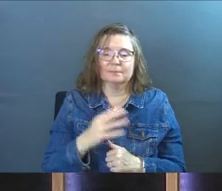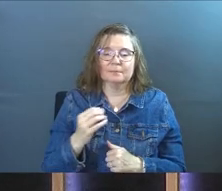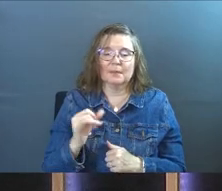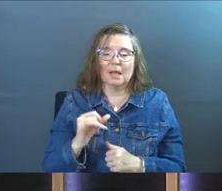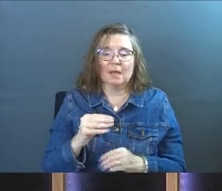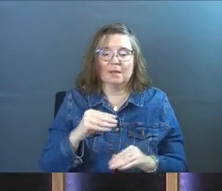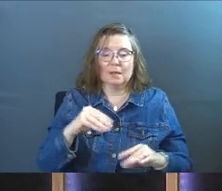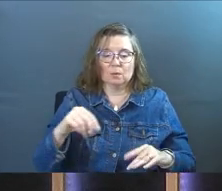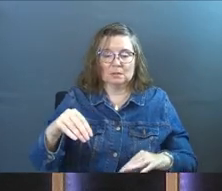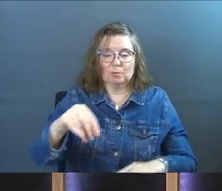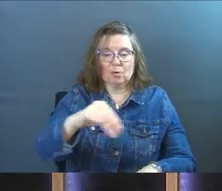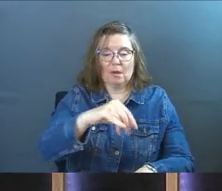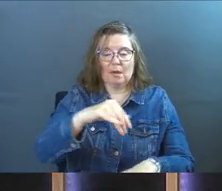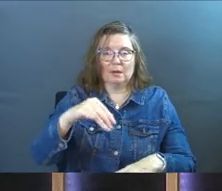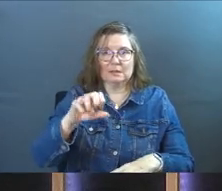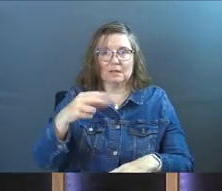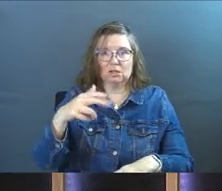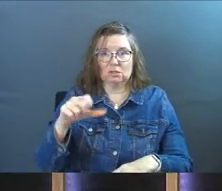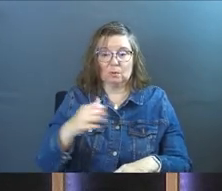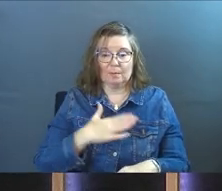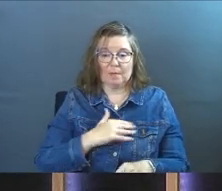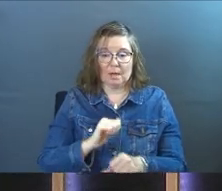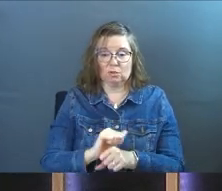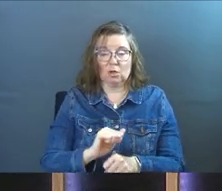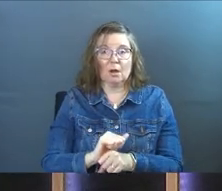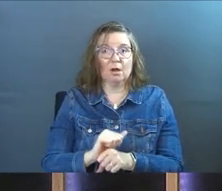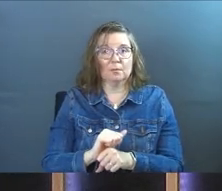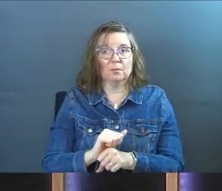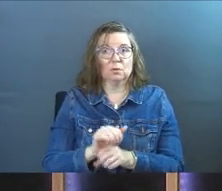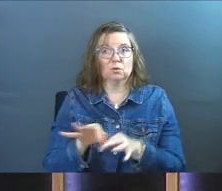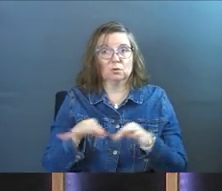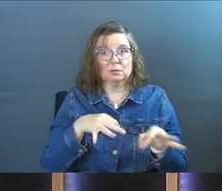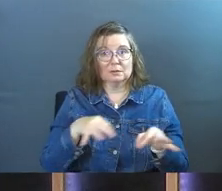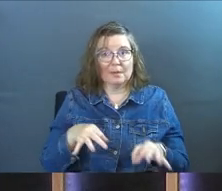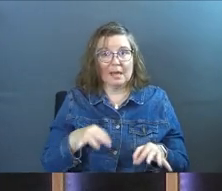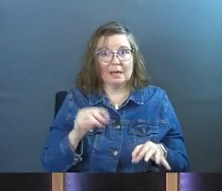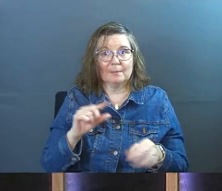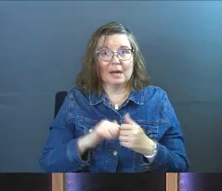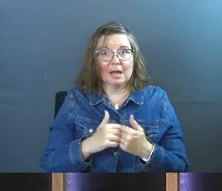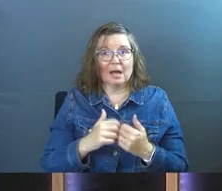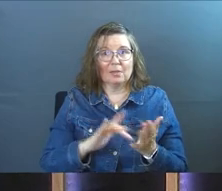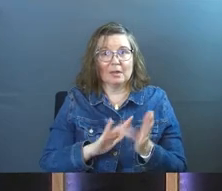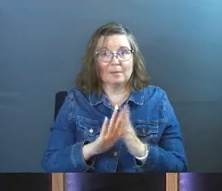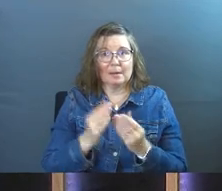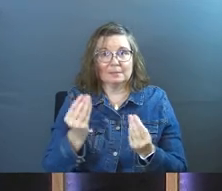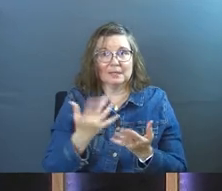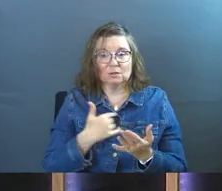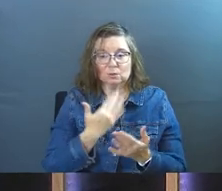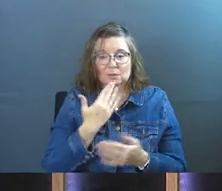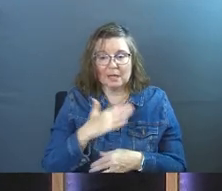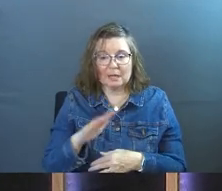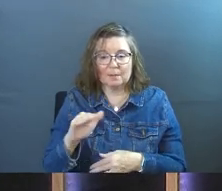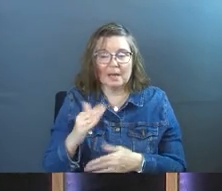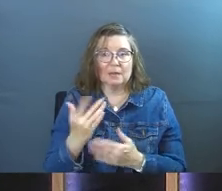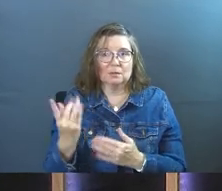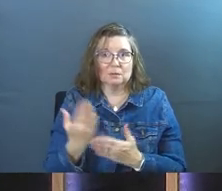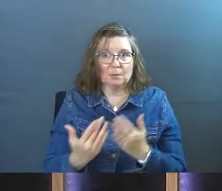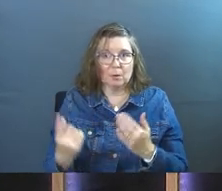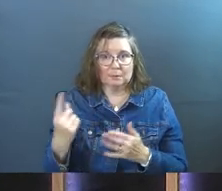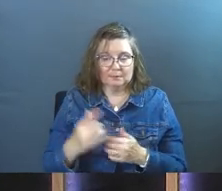And as they were spreading the ashes, it was my job to explain a little bit how the Bible tells us to say goodbye to